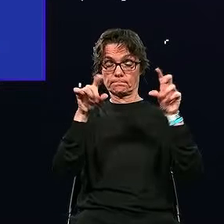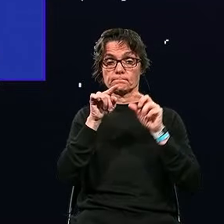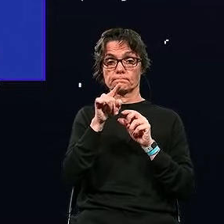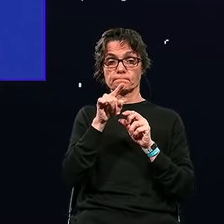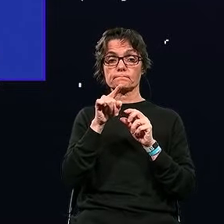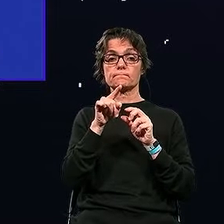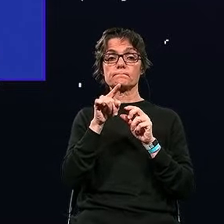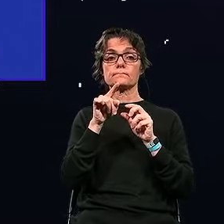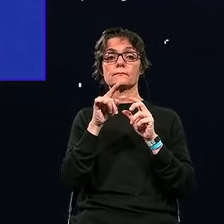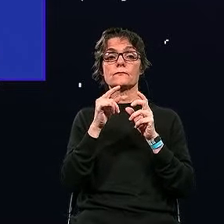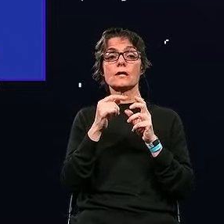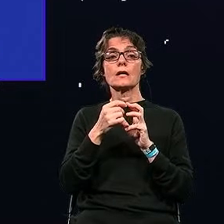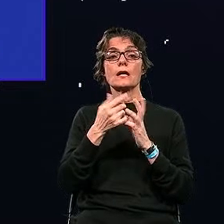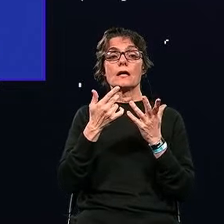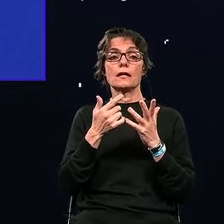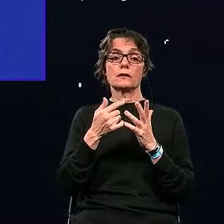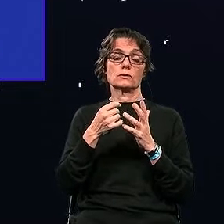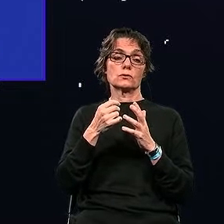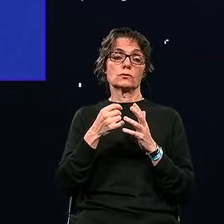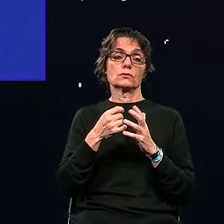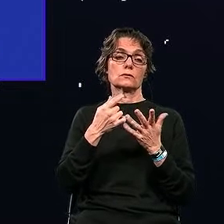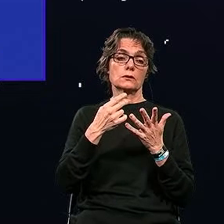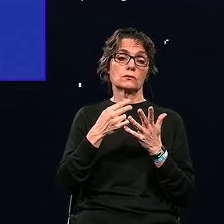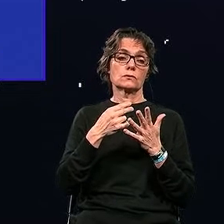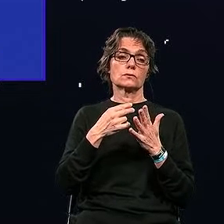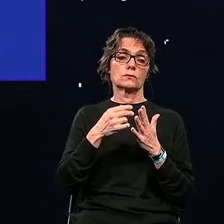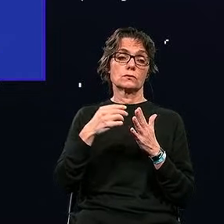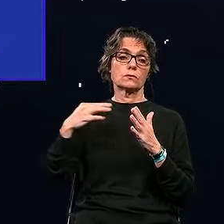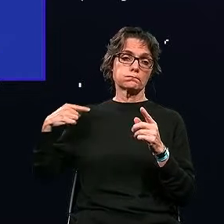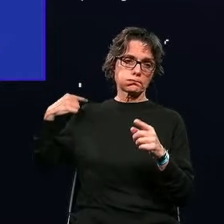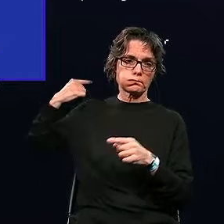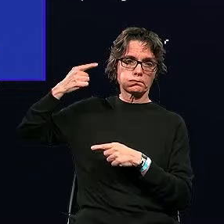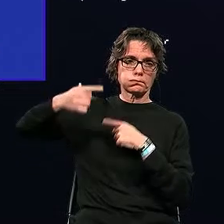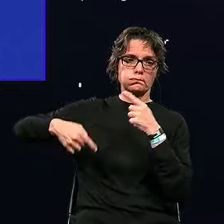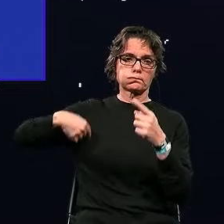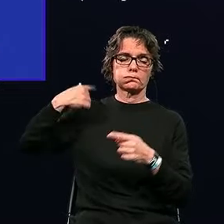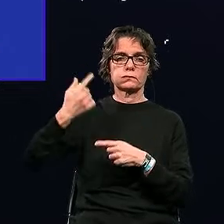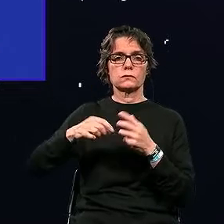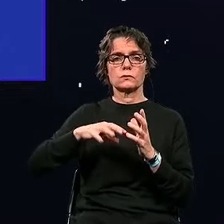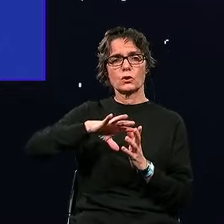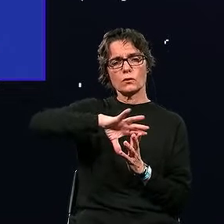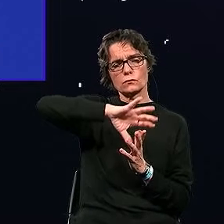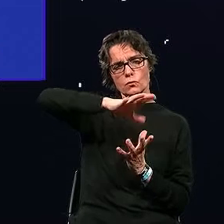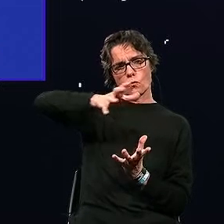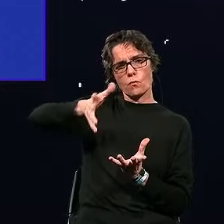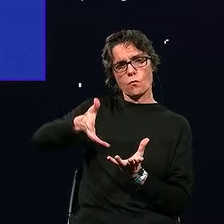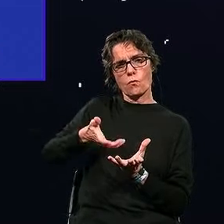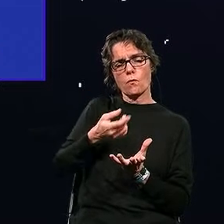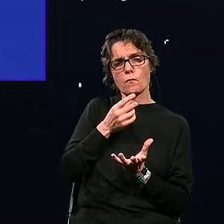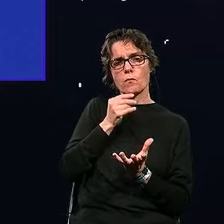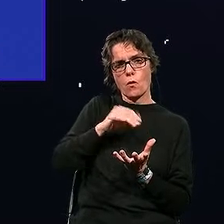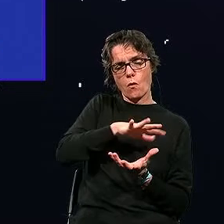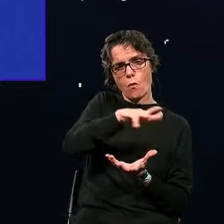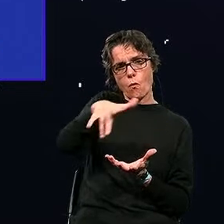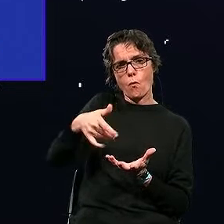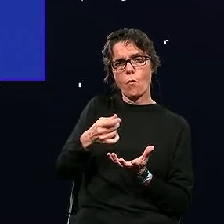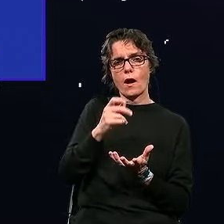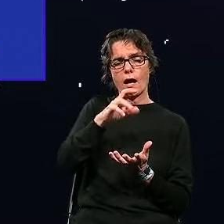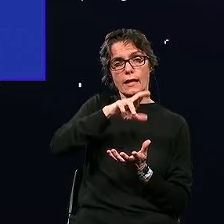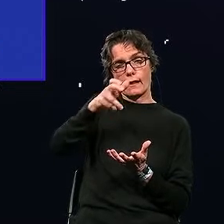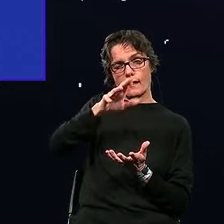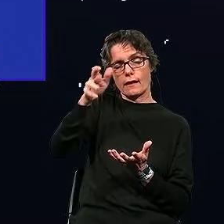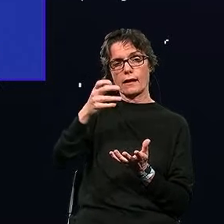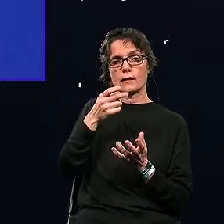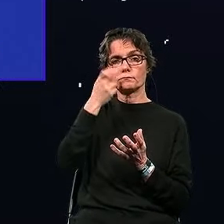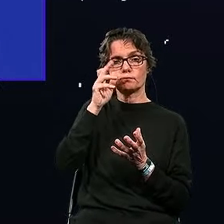table is about history. This is about the CO2 that we've put in the atmosphere over the last 150, 200 years. And